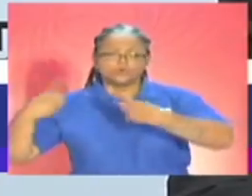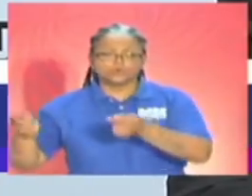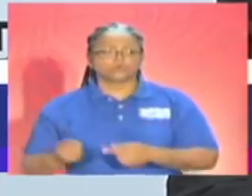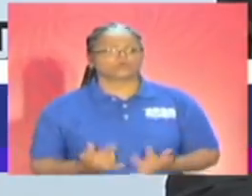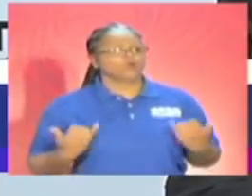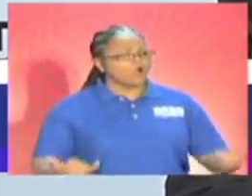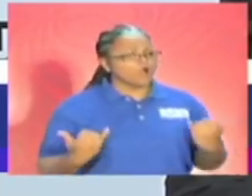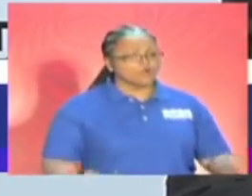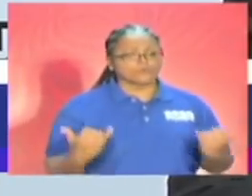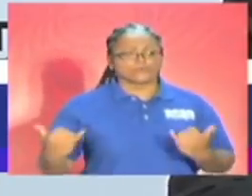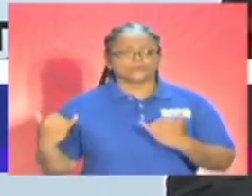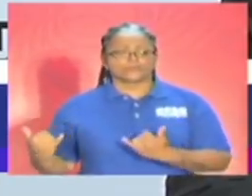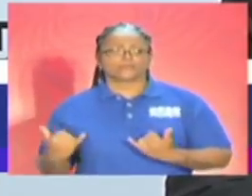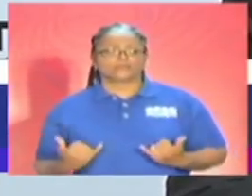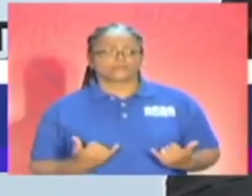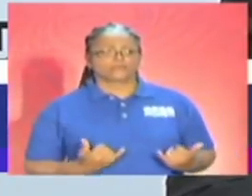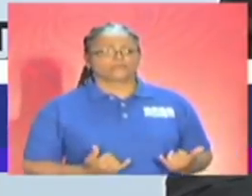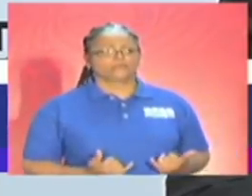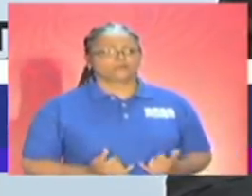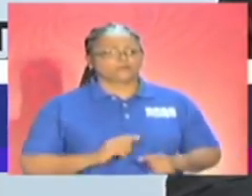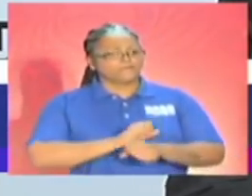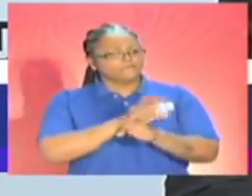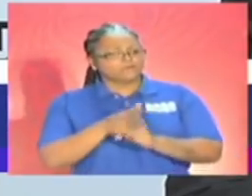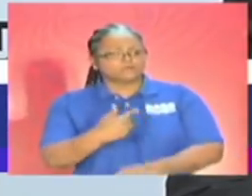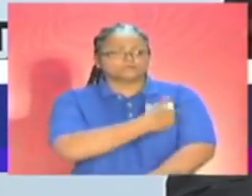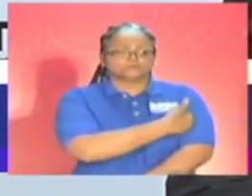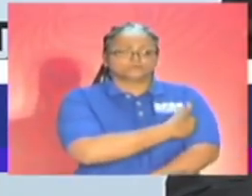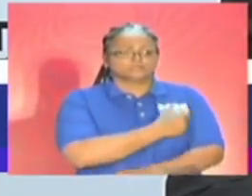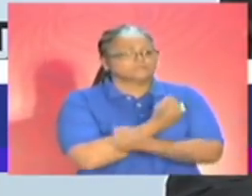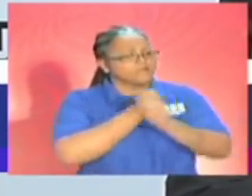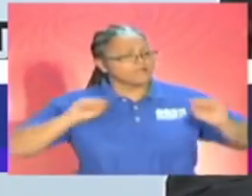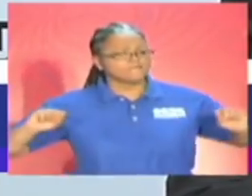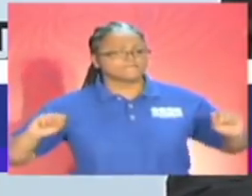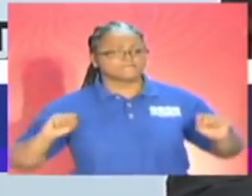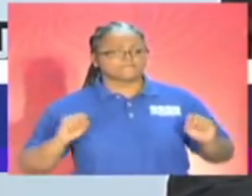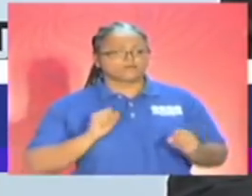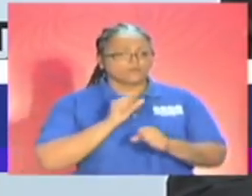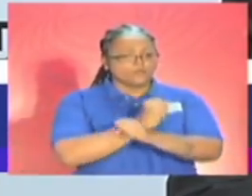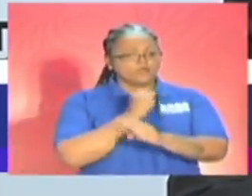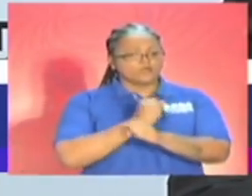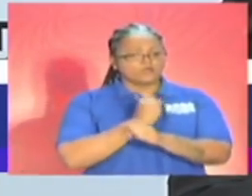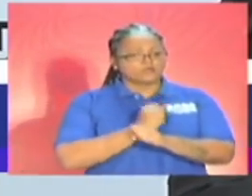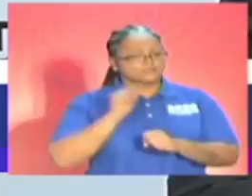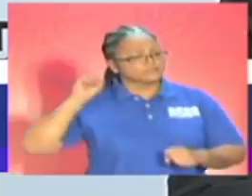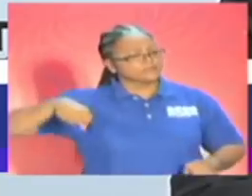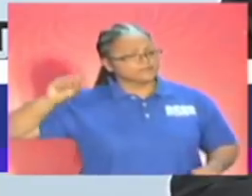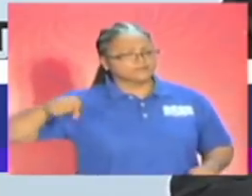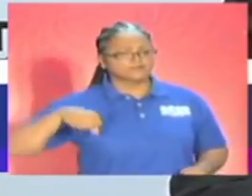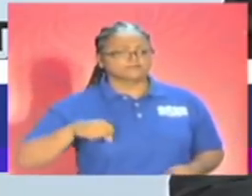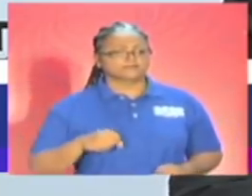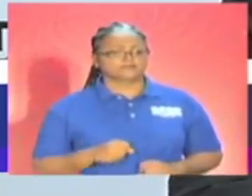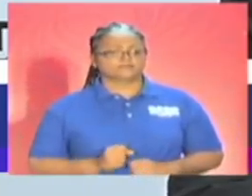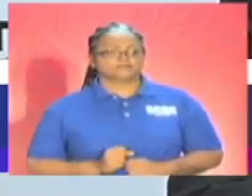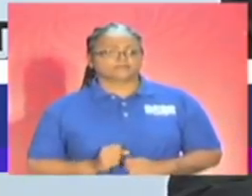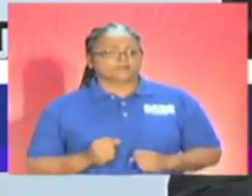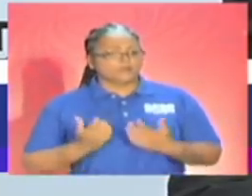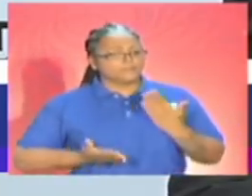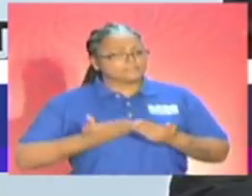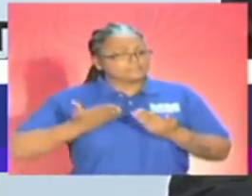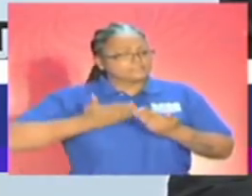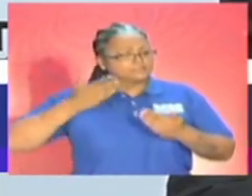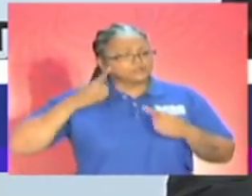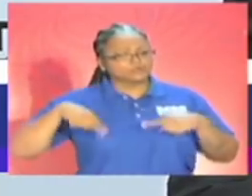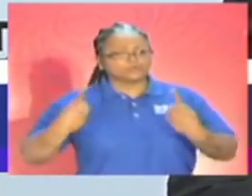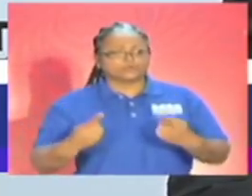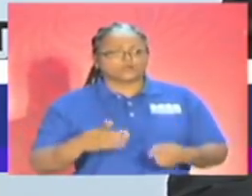COVID-19 vaccines are safe, they are effective, they are free and available. No appointments, walk in,